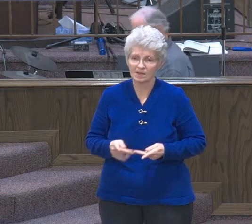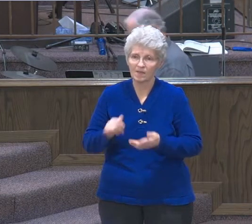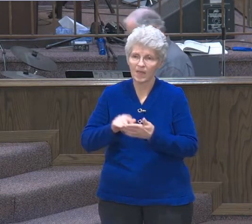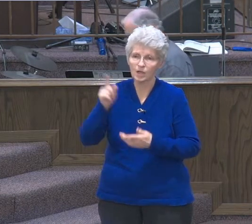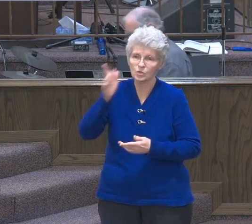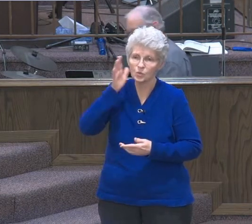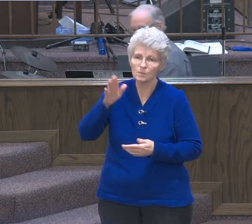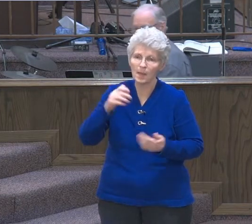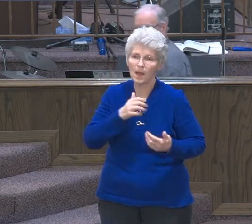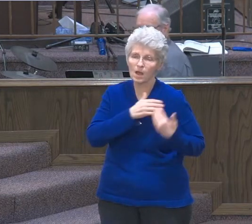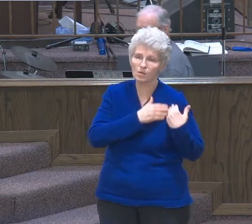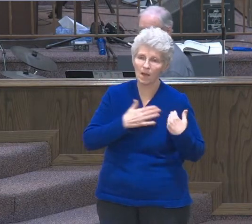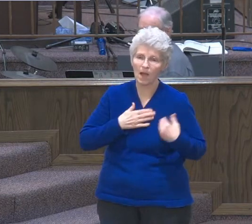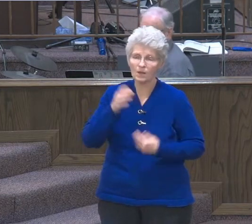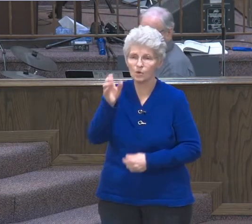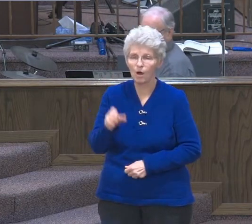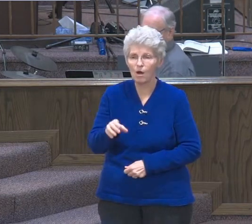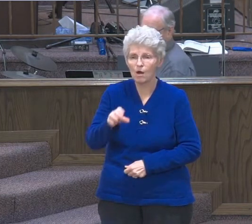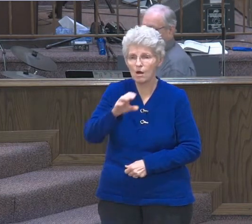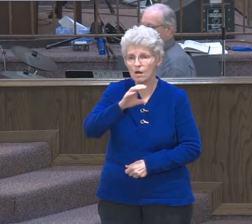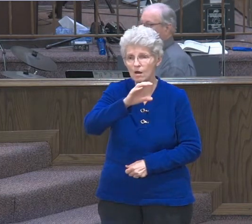place, that you would bear my